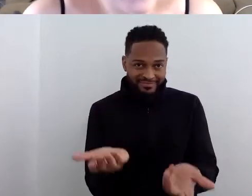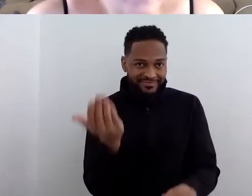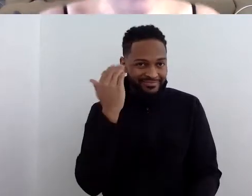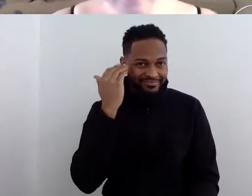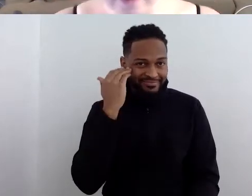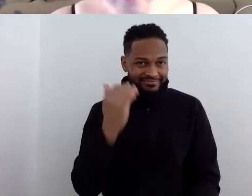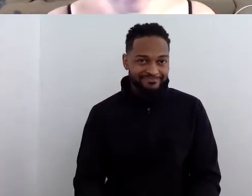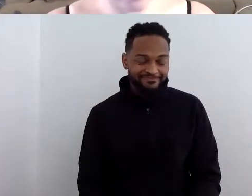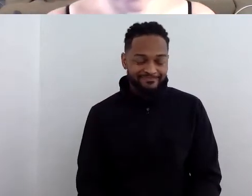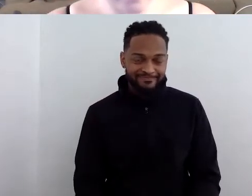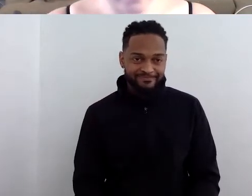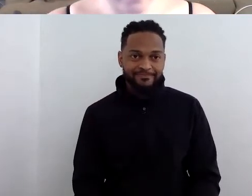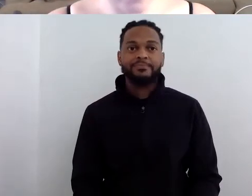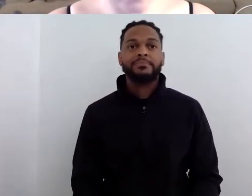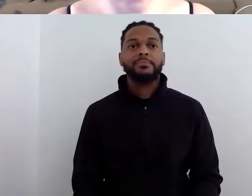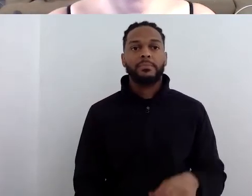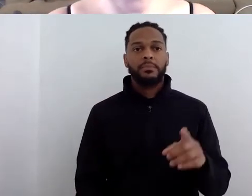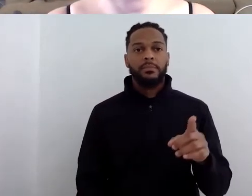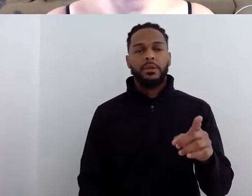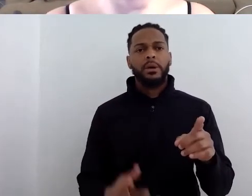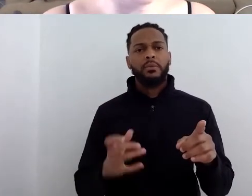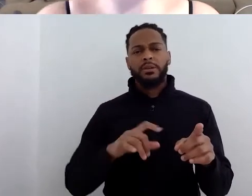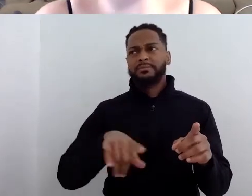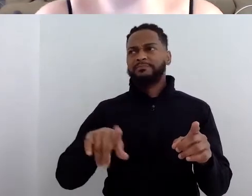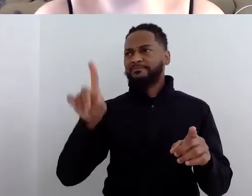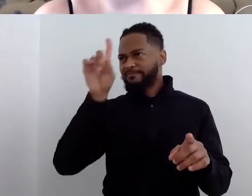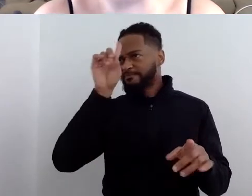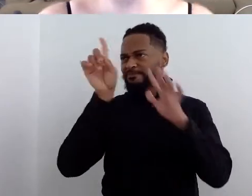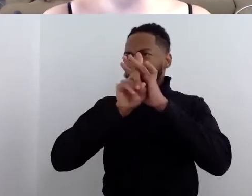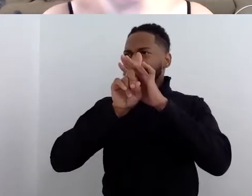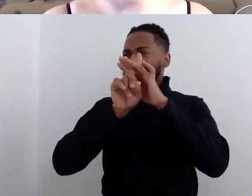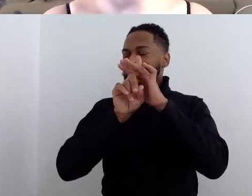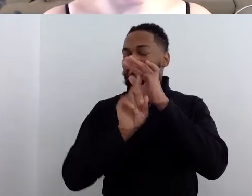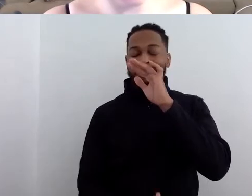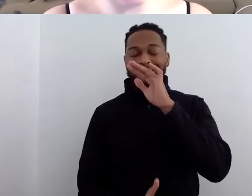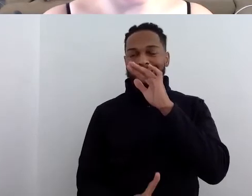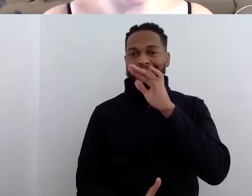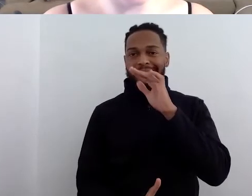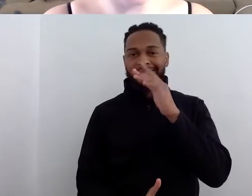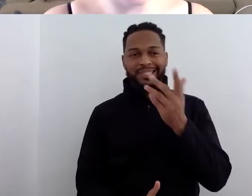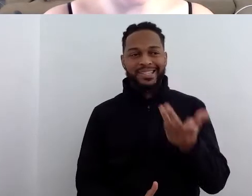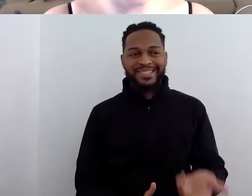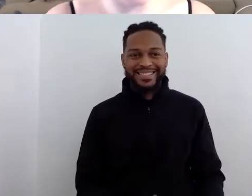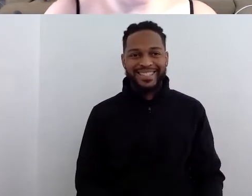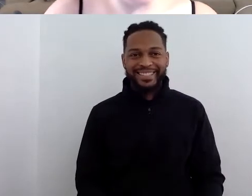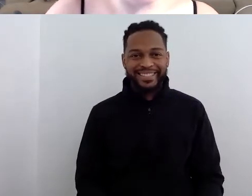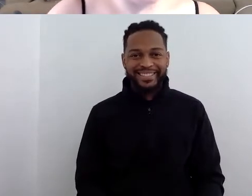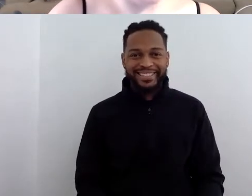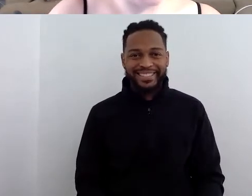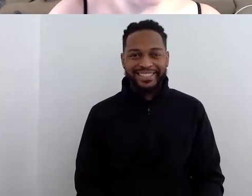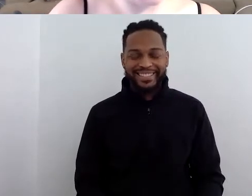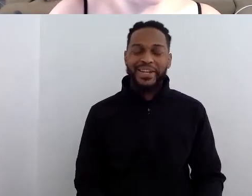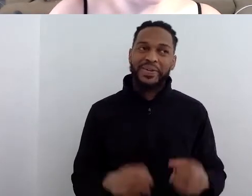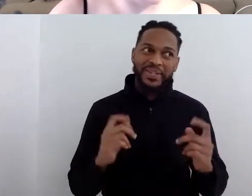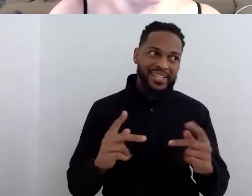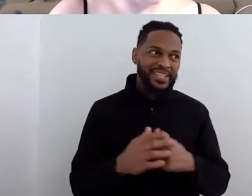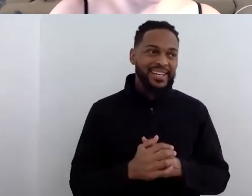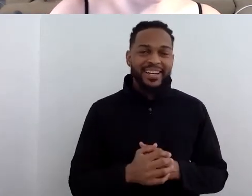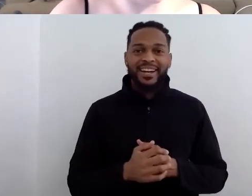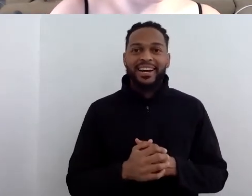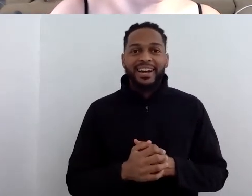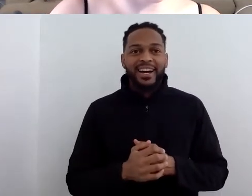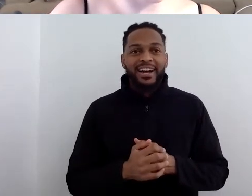And I forgot. I had one of those moments. But yeah, I know